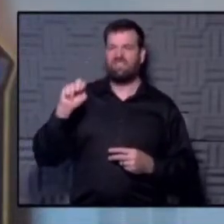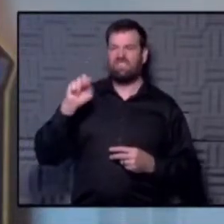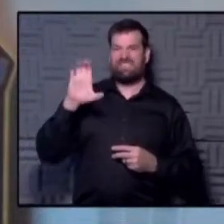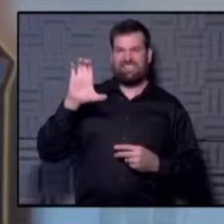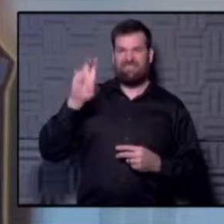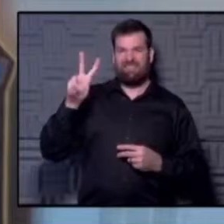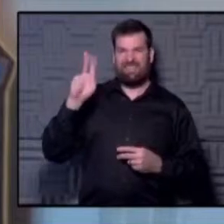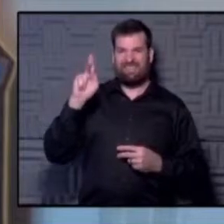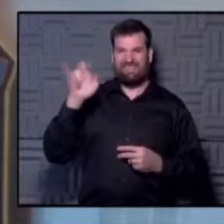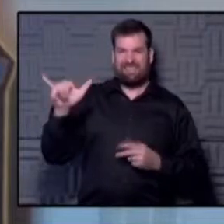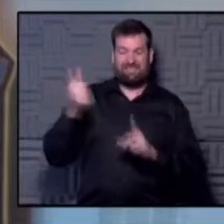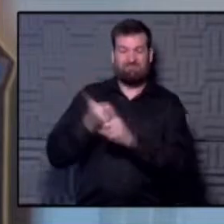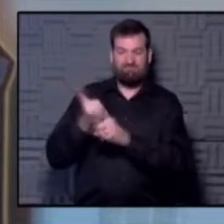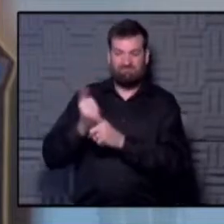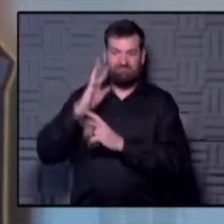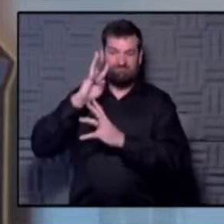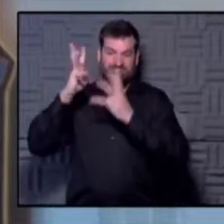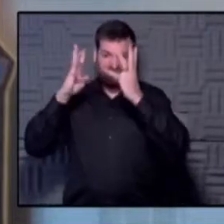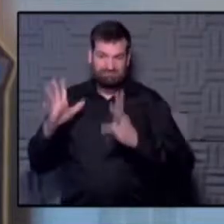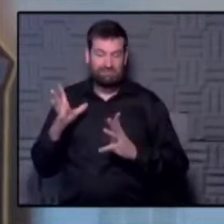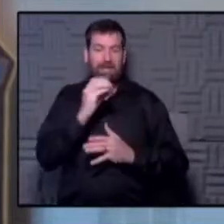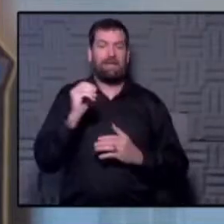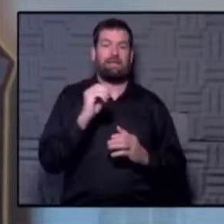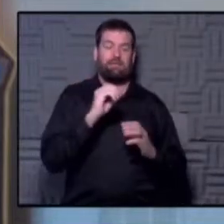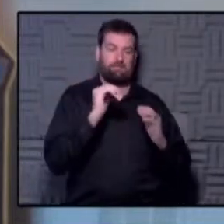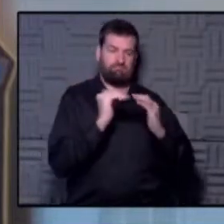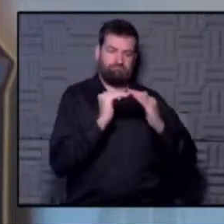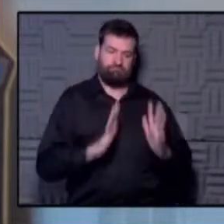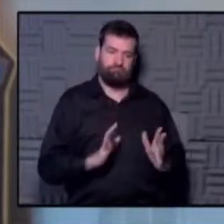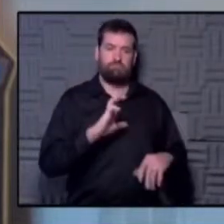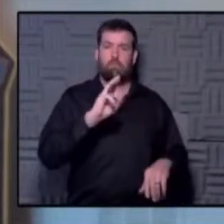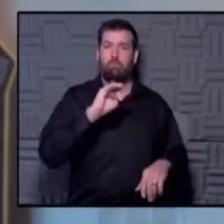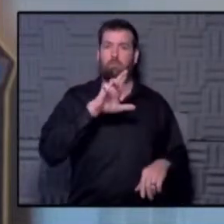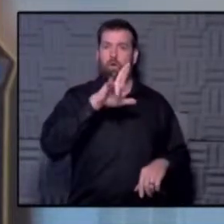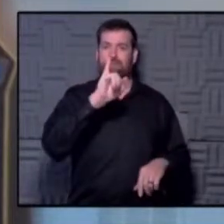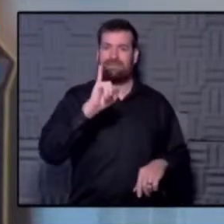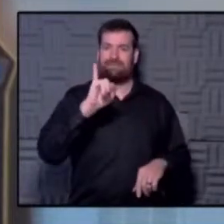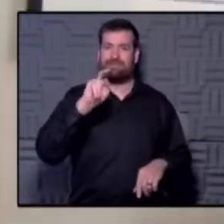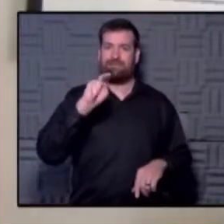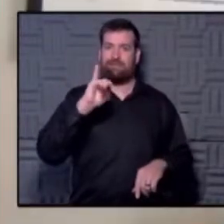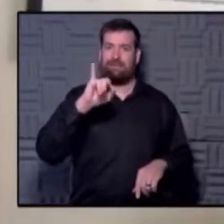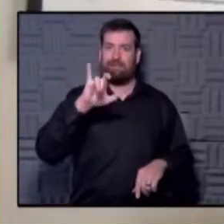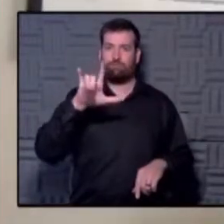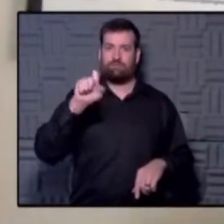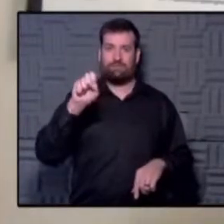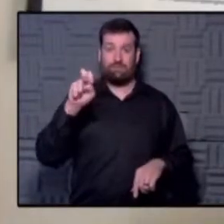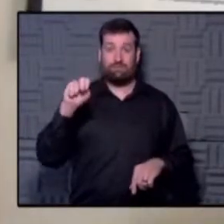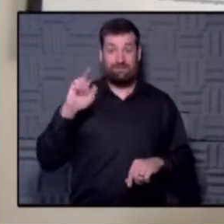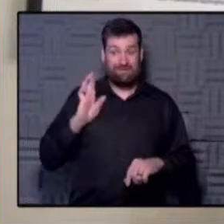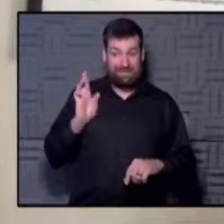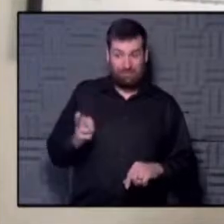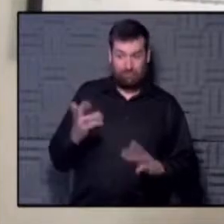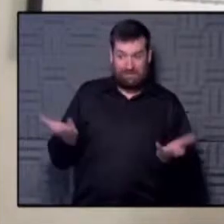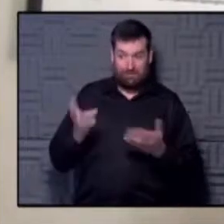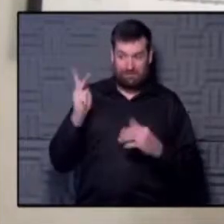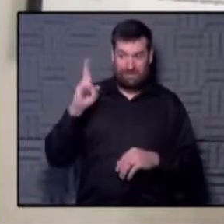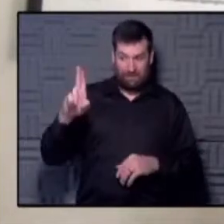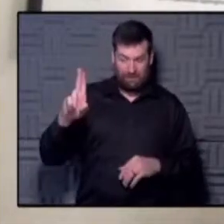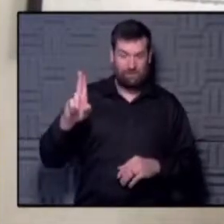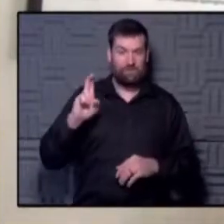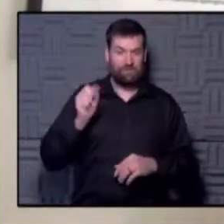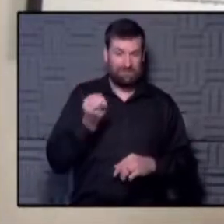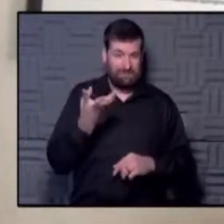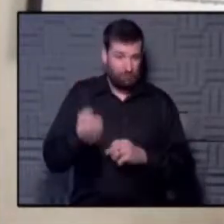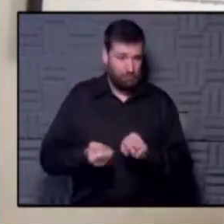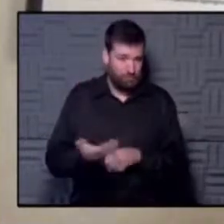cool innovation that he and a co-founder of CV Key, Marcy Nielsen, who has a history at KU here back a few years ago,